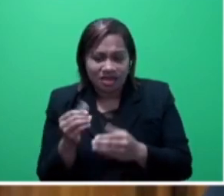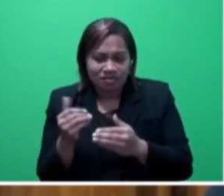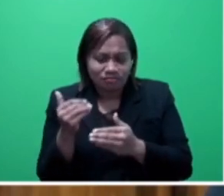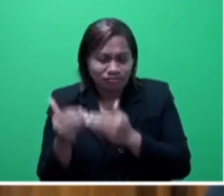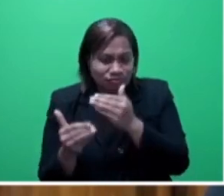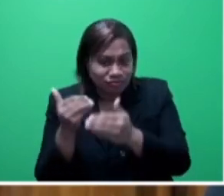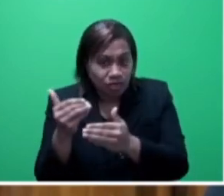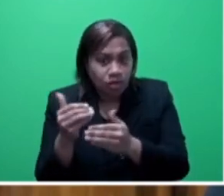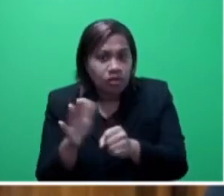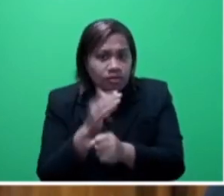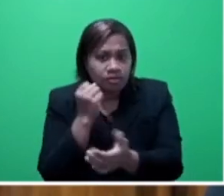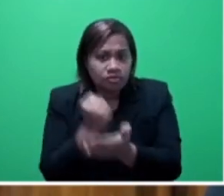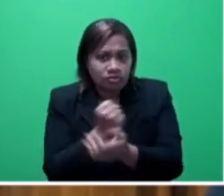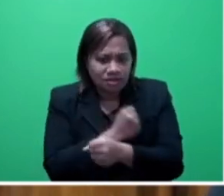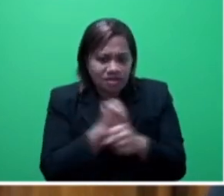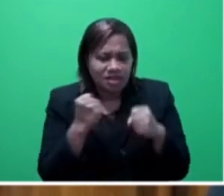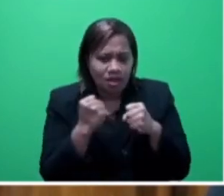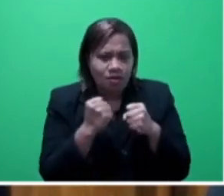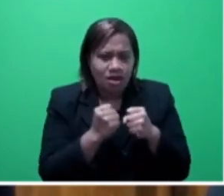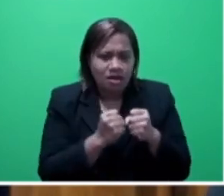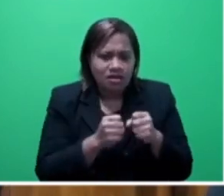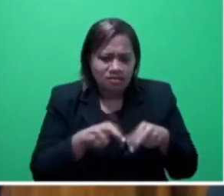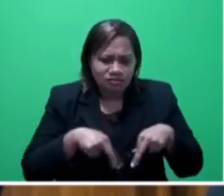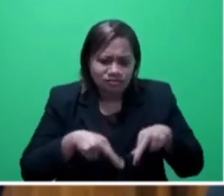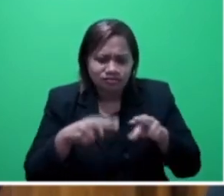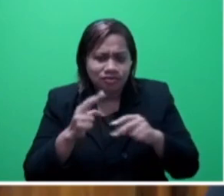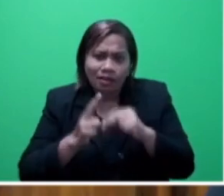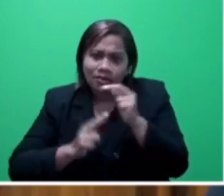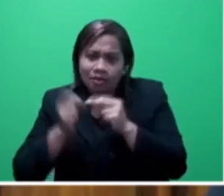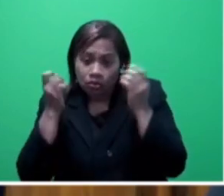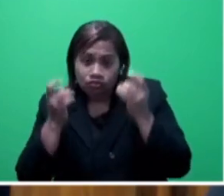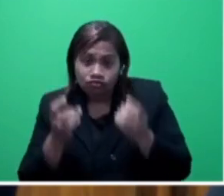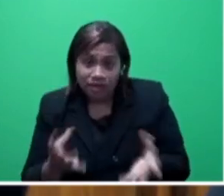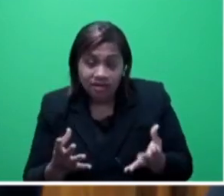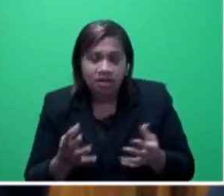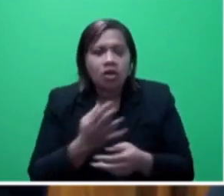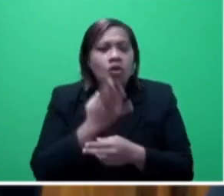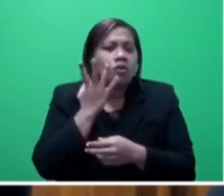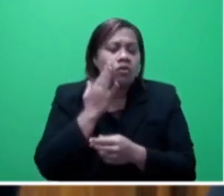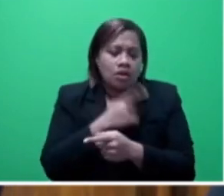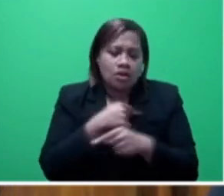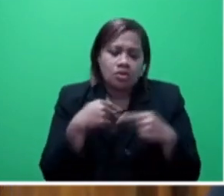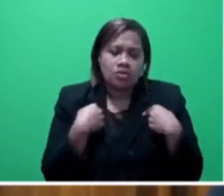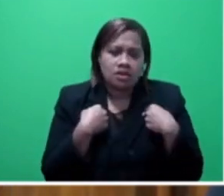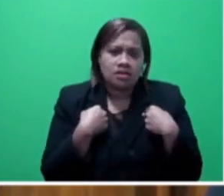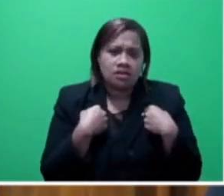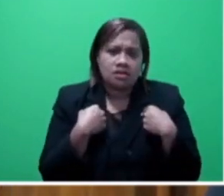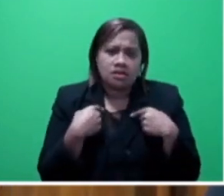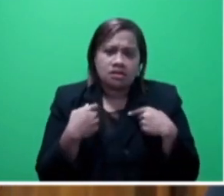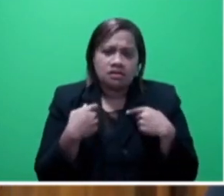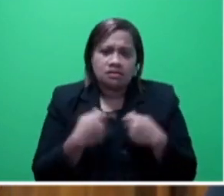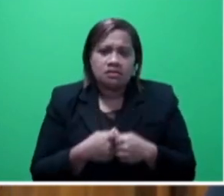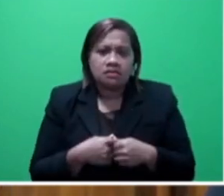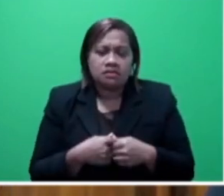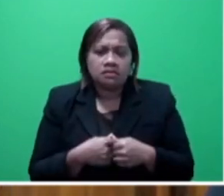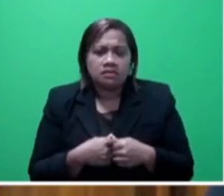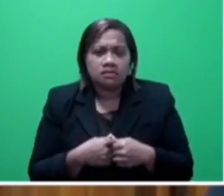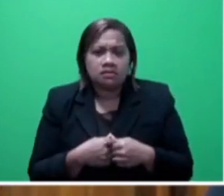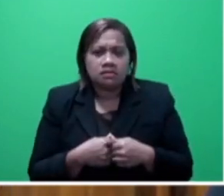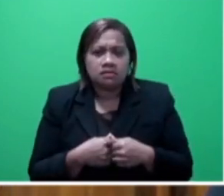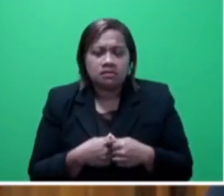infrastructure is ready when we begin to possibly get more tourists